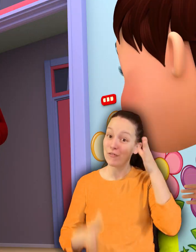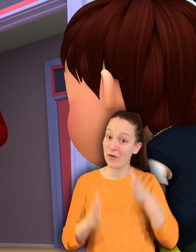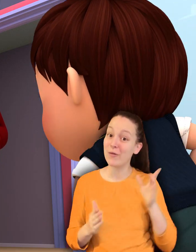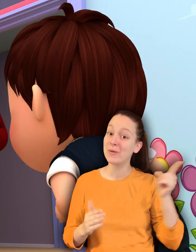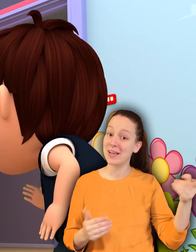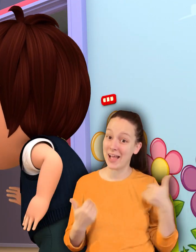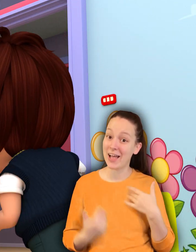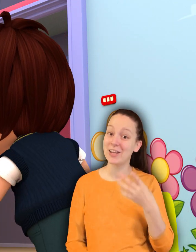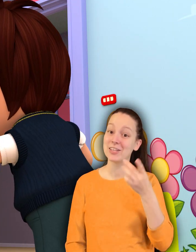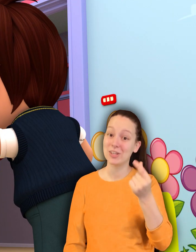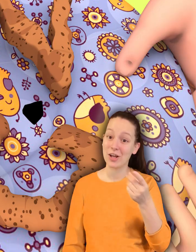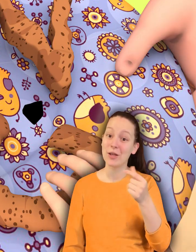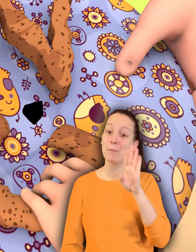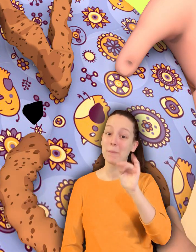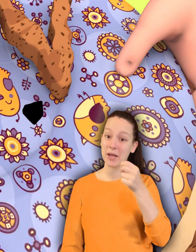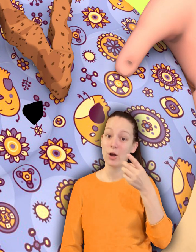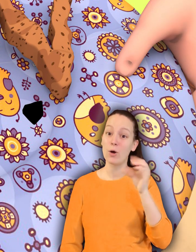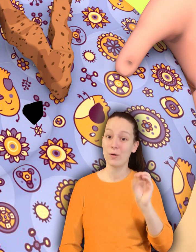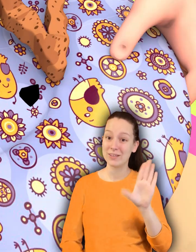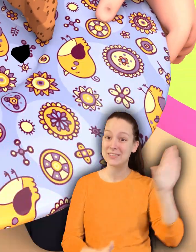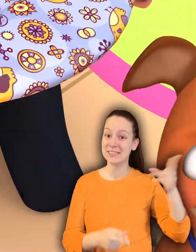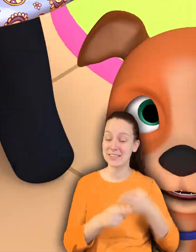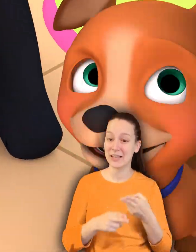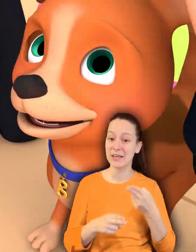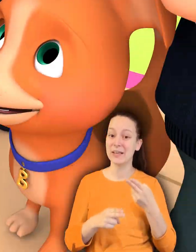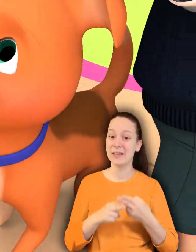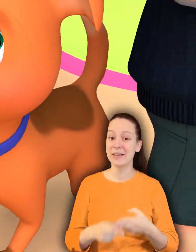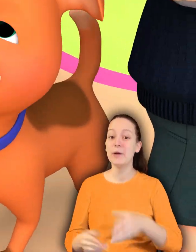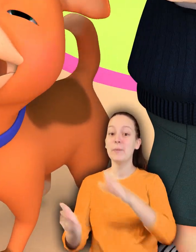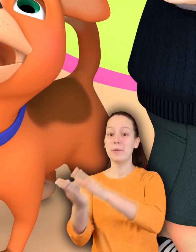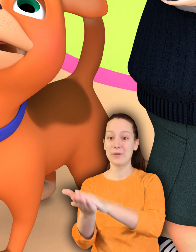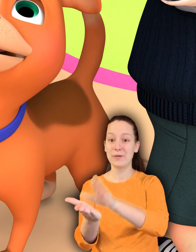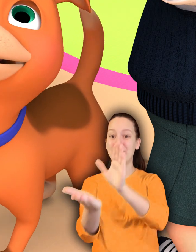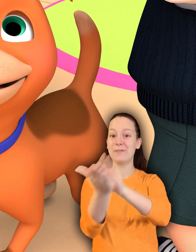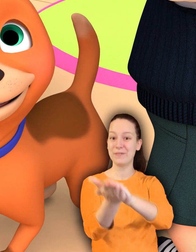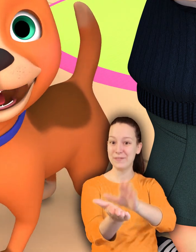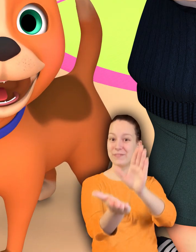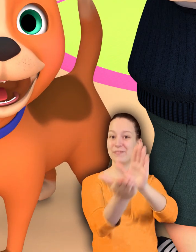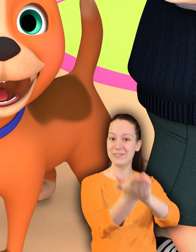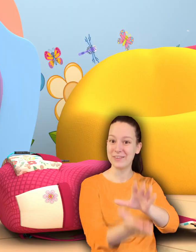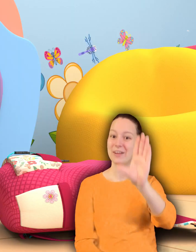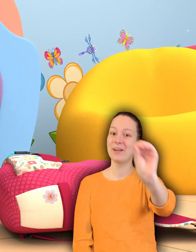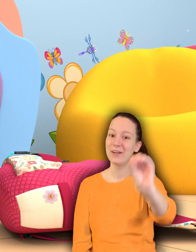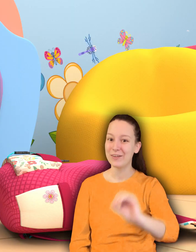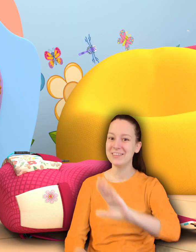so why the farmer had a dog and Bingo was his name-o